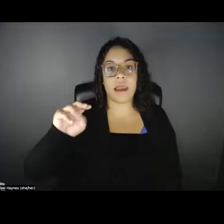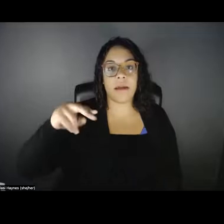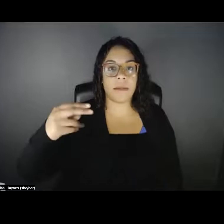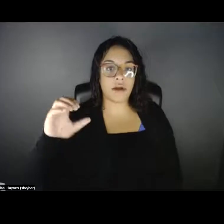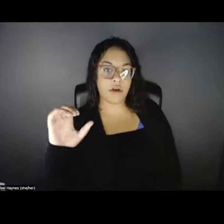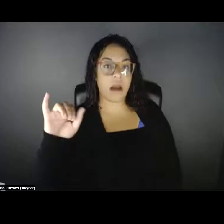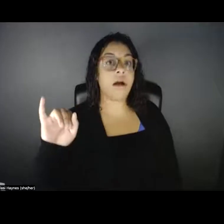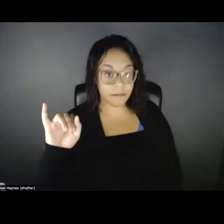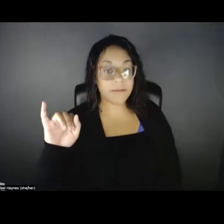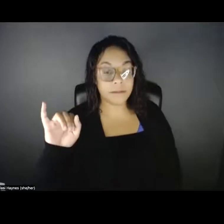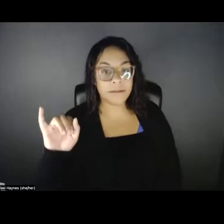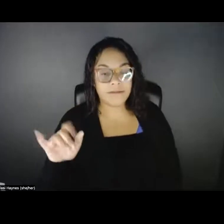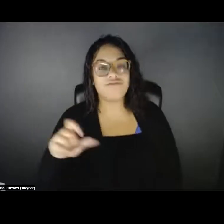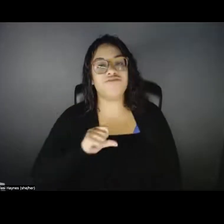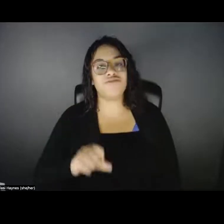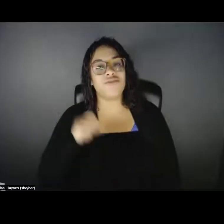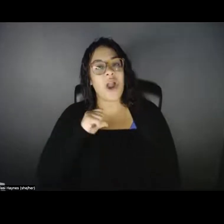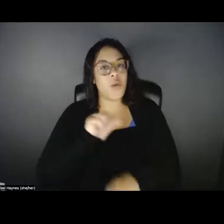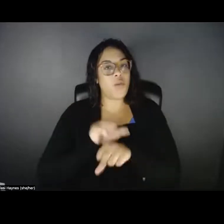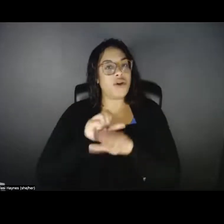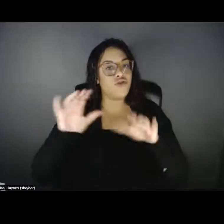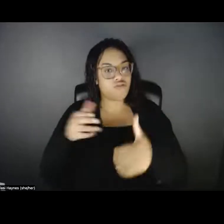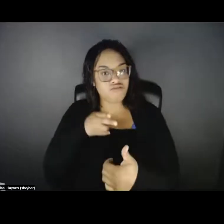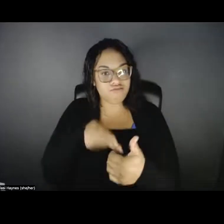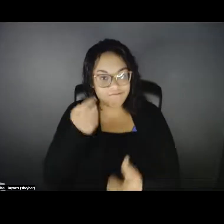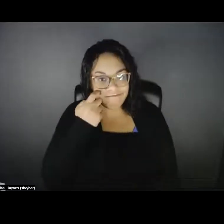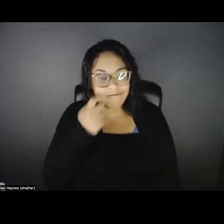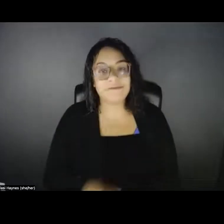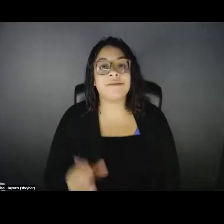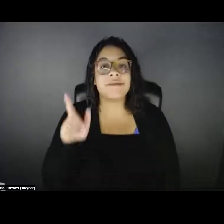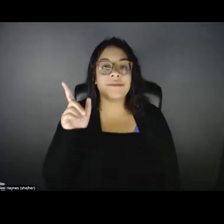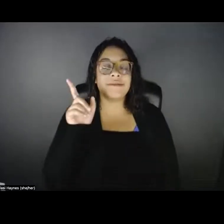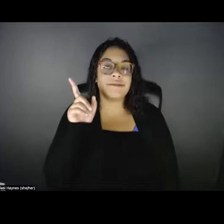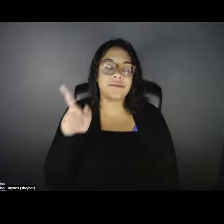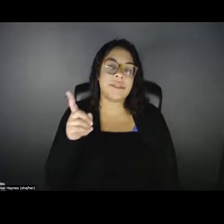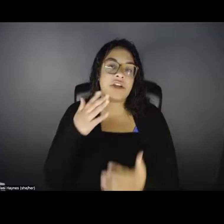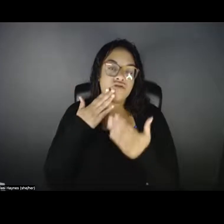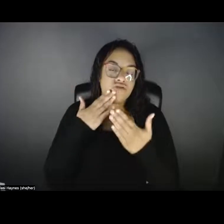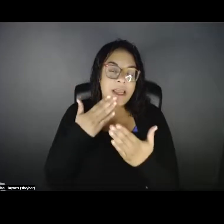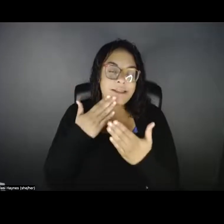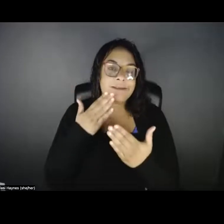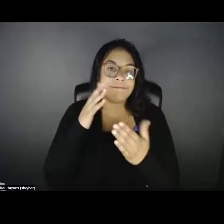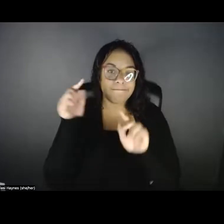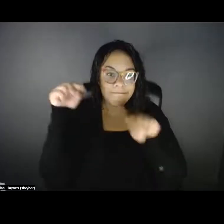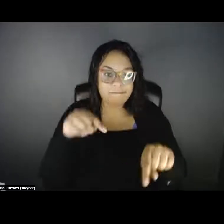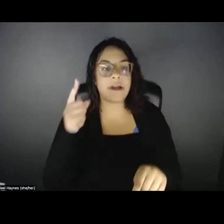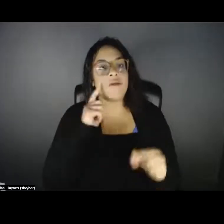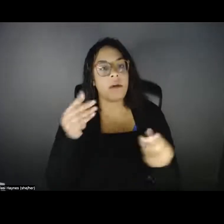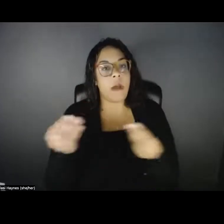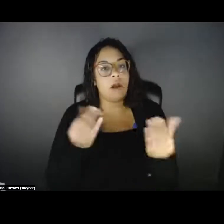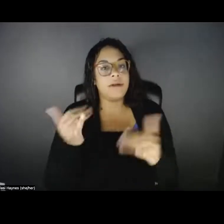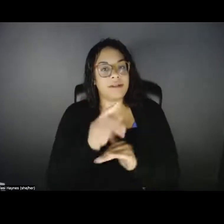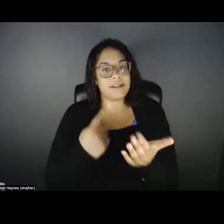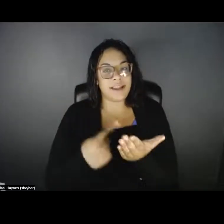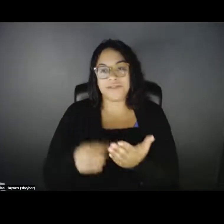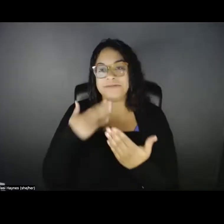AAPI and Proud Working Group. Dr. Fong has graciously agreed to moderate the discussion tonight, so thank you